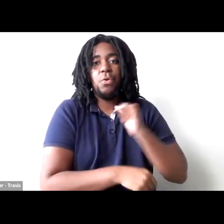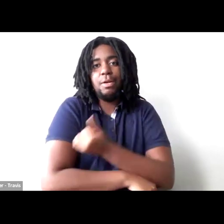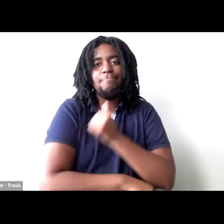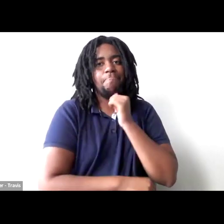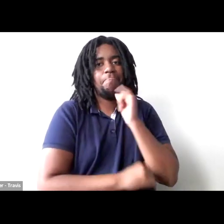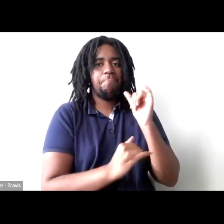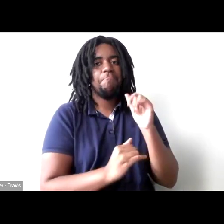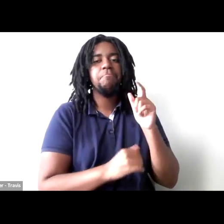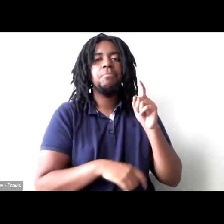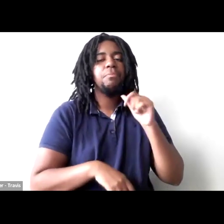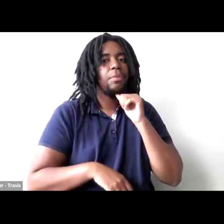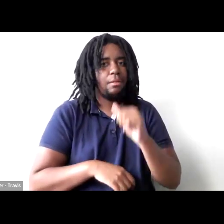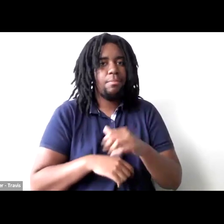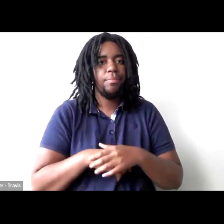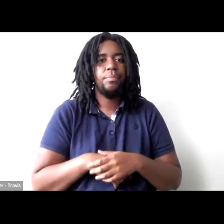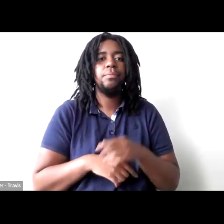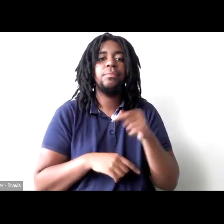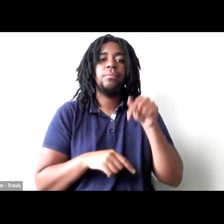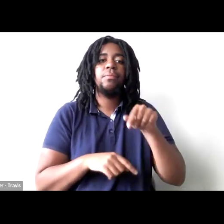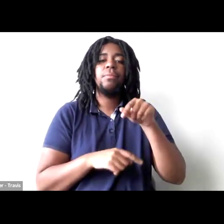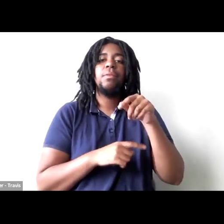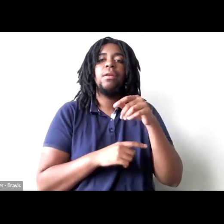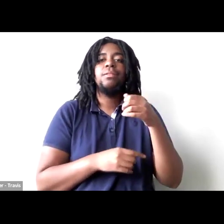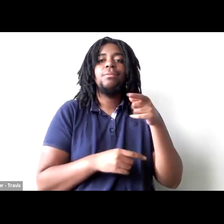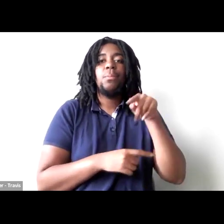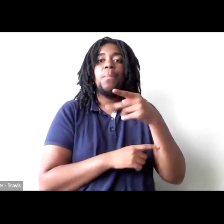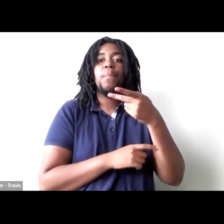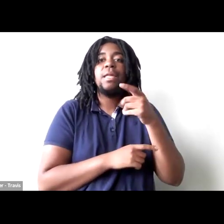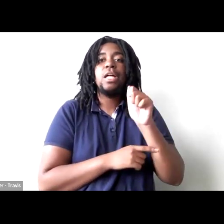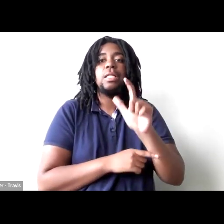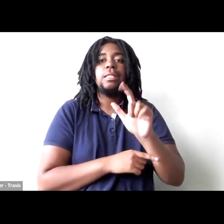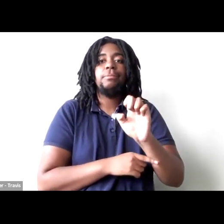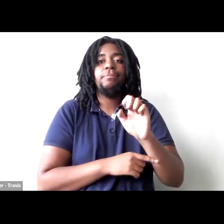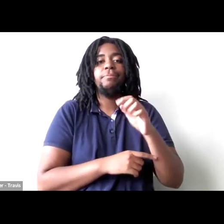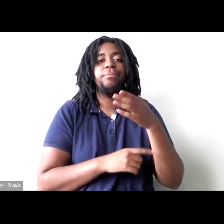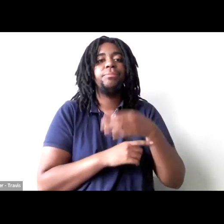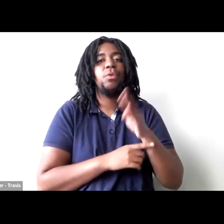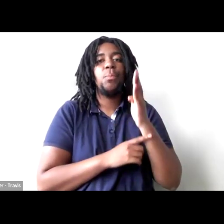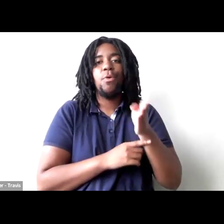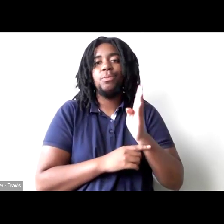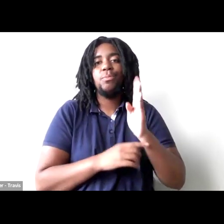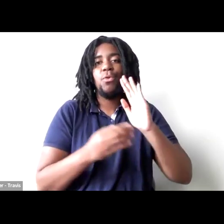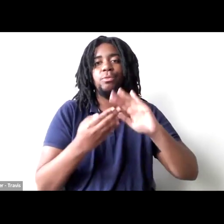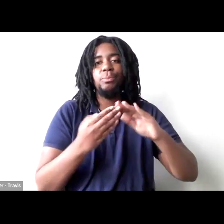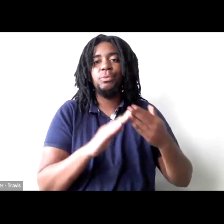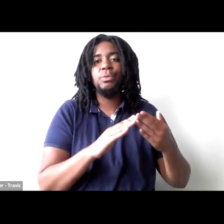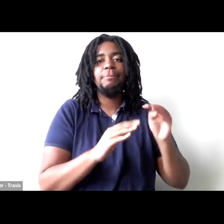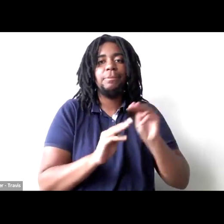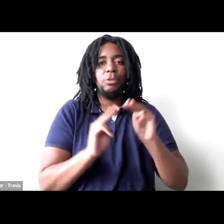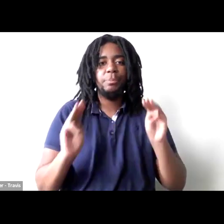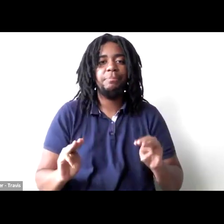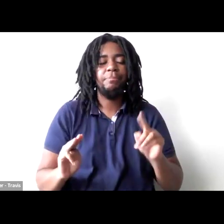the Peale is Baltimore's community museum, housed in the first museum ever built in the Americas. Our building was opened